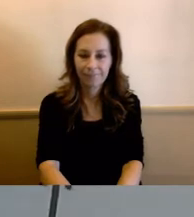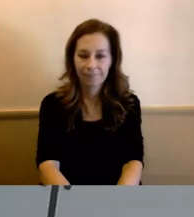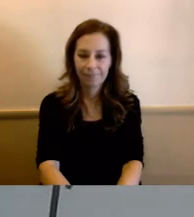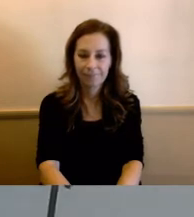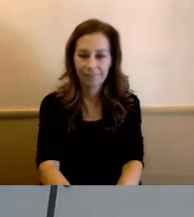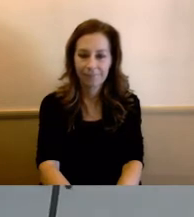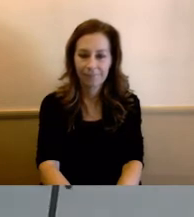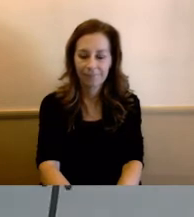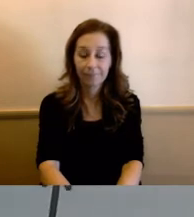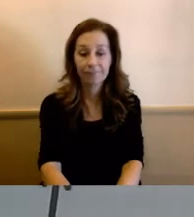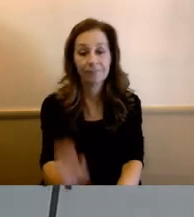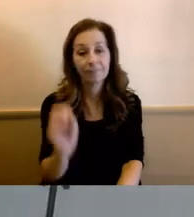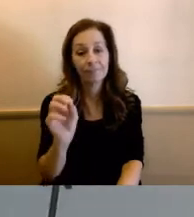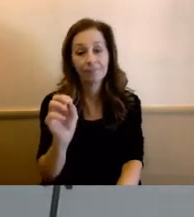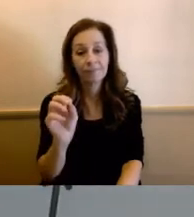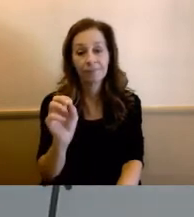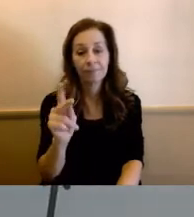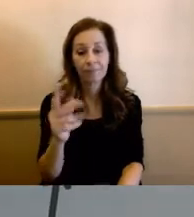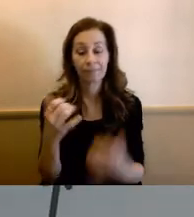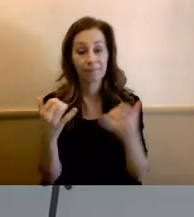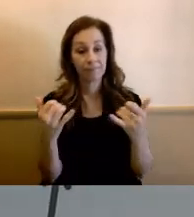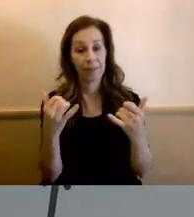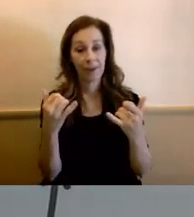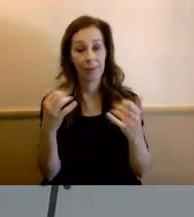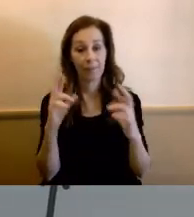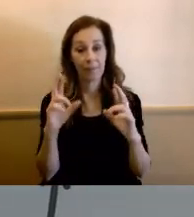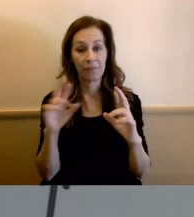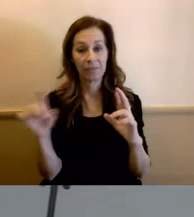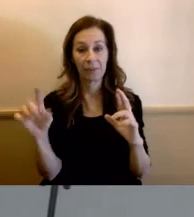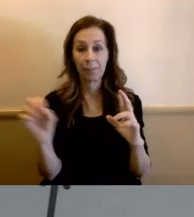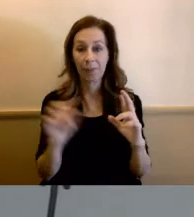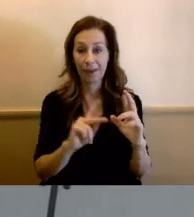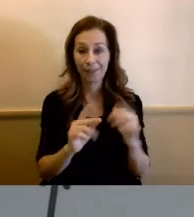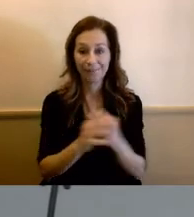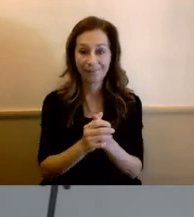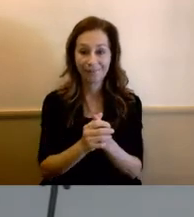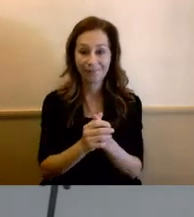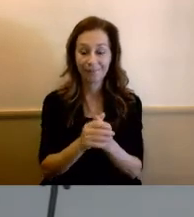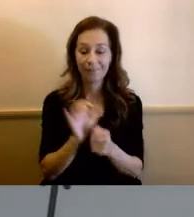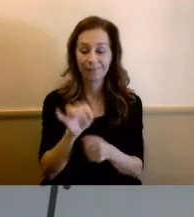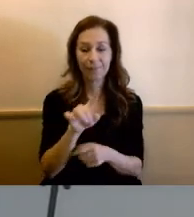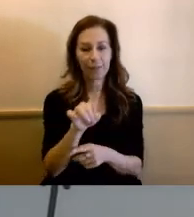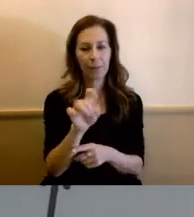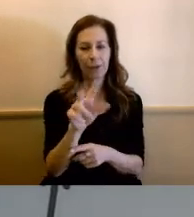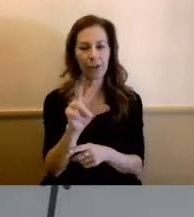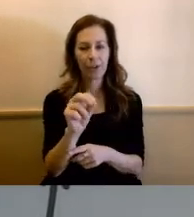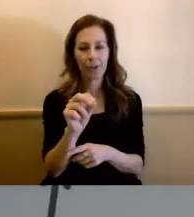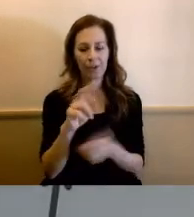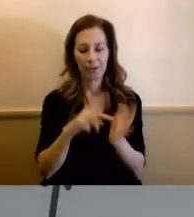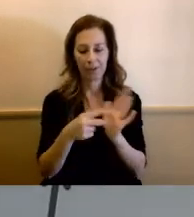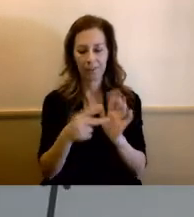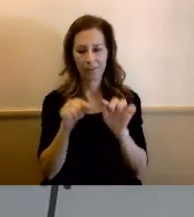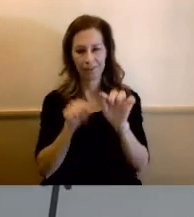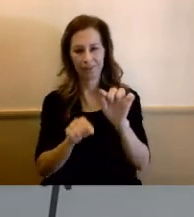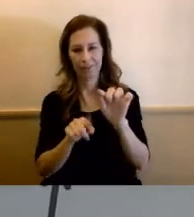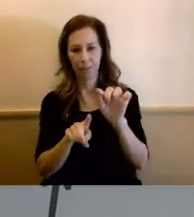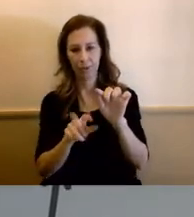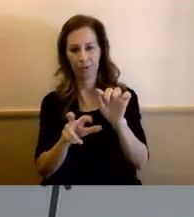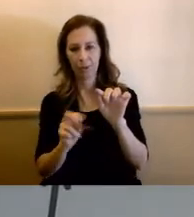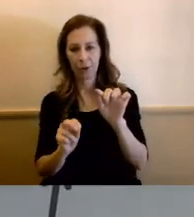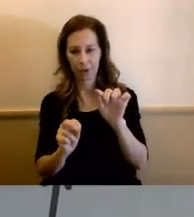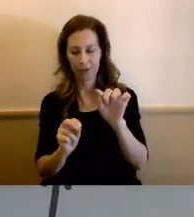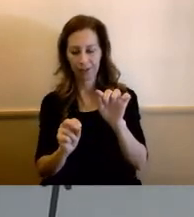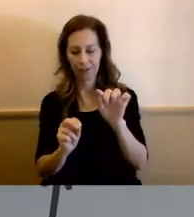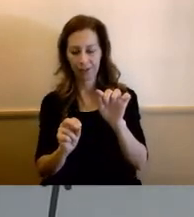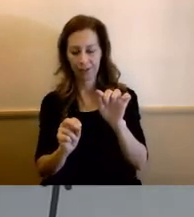Alright, so hopefully you're back. This is 130, so this one's 130. Let me just